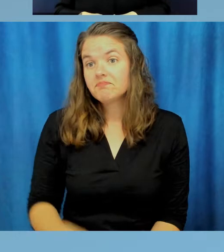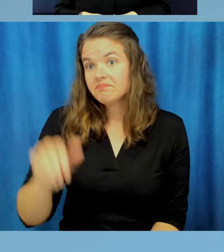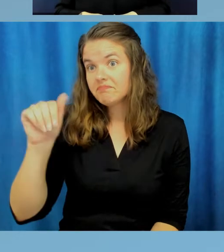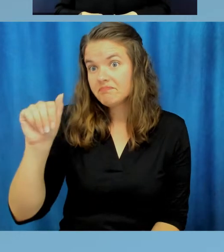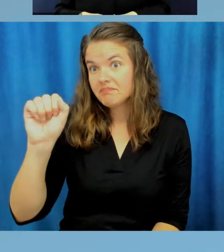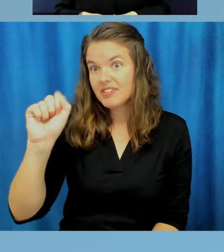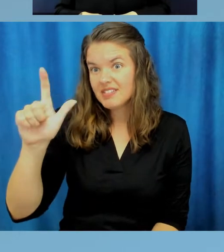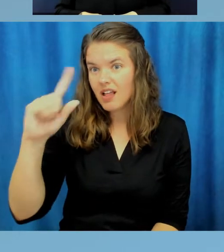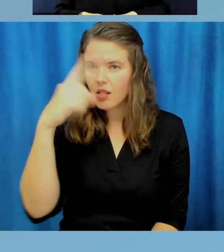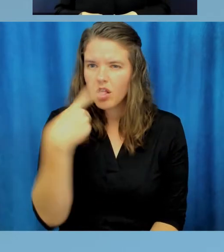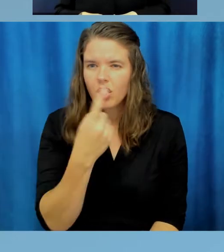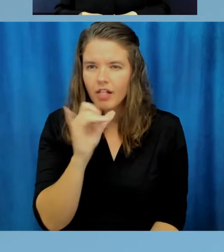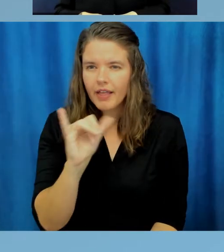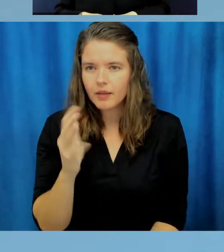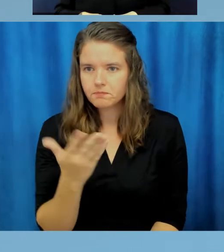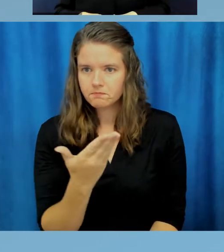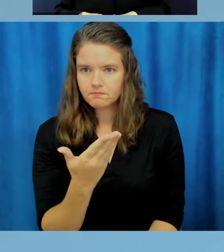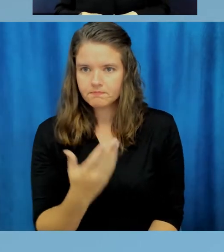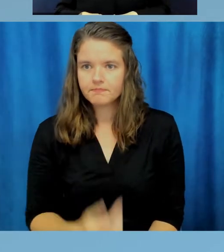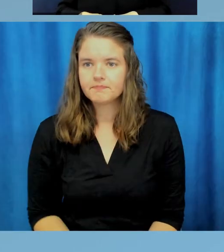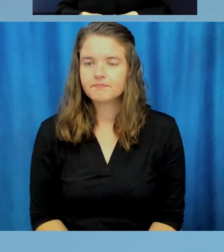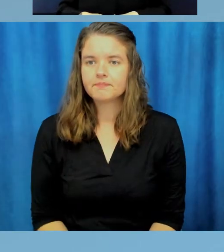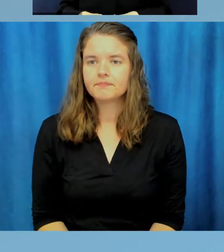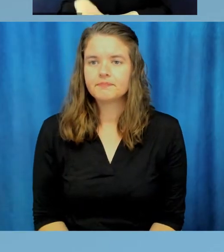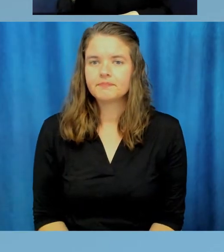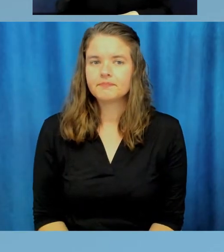In ASL, that would look something like this.